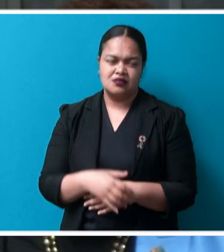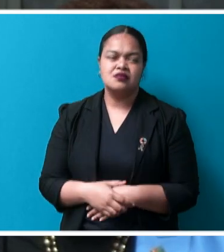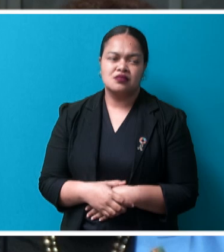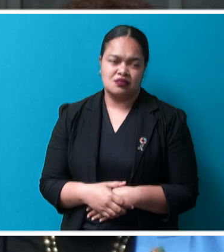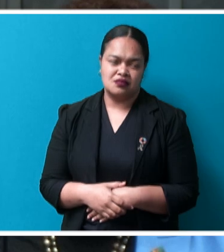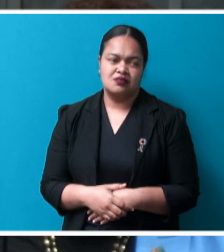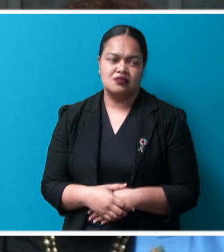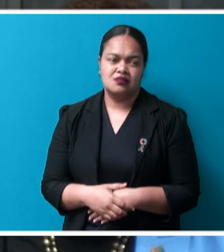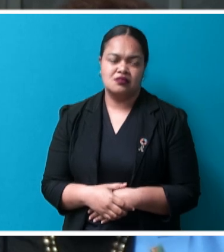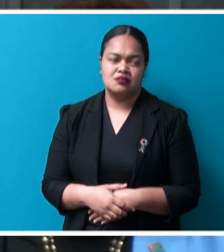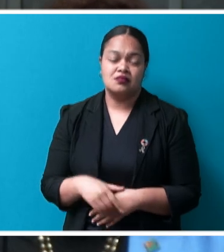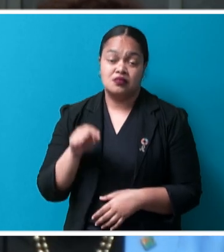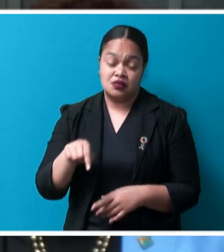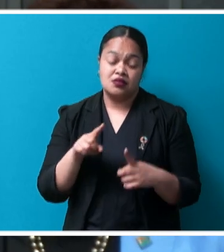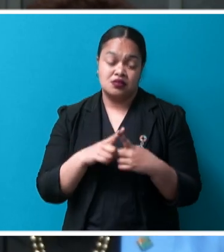are